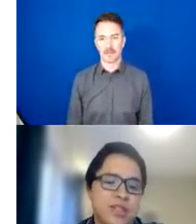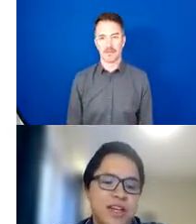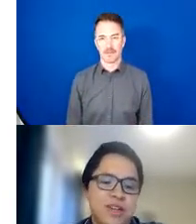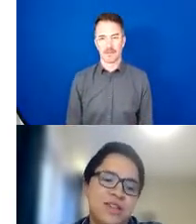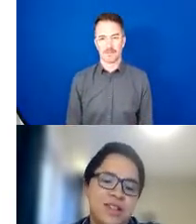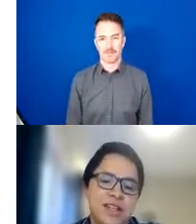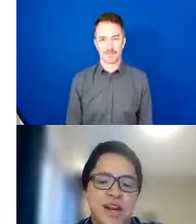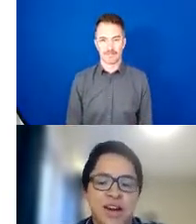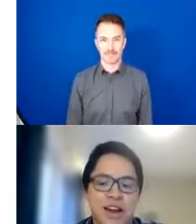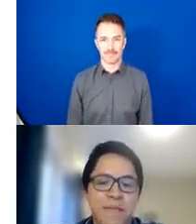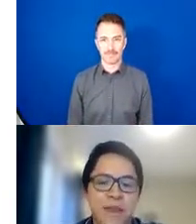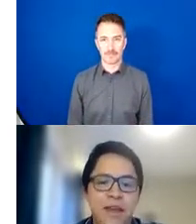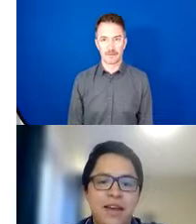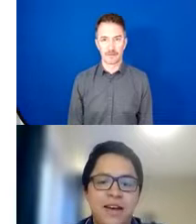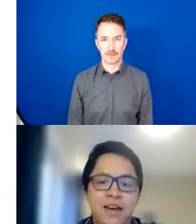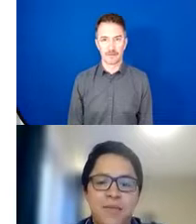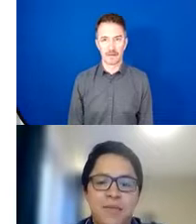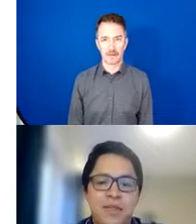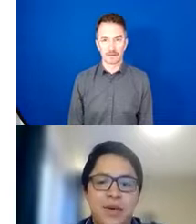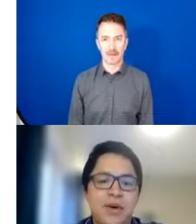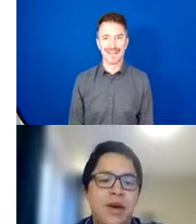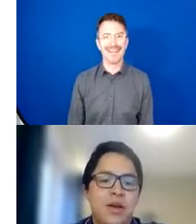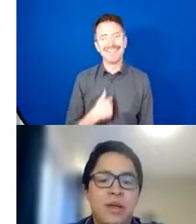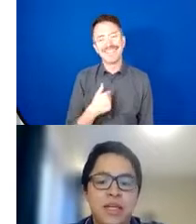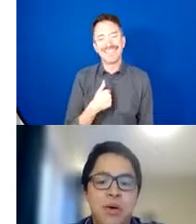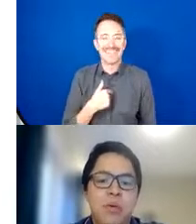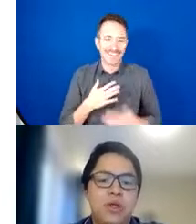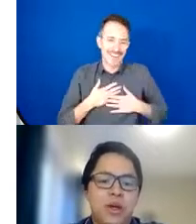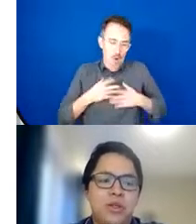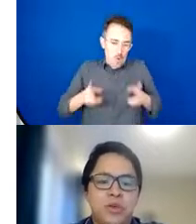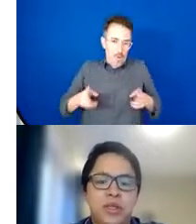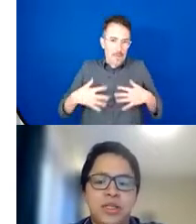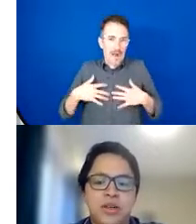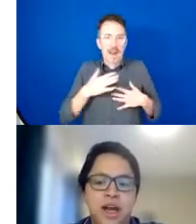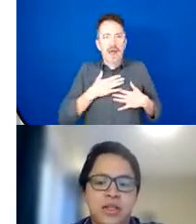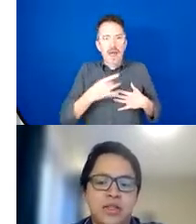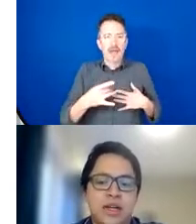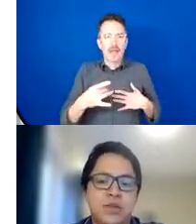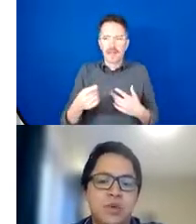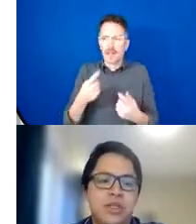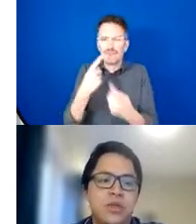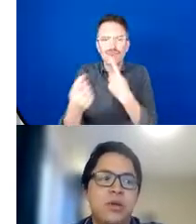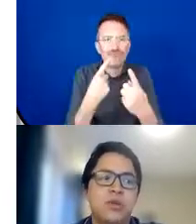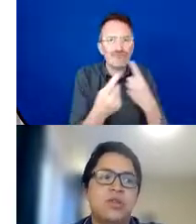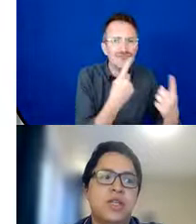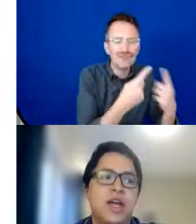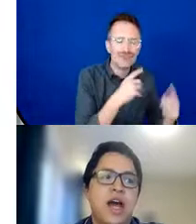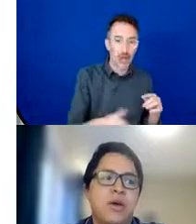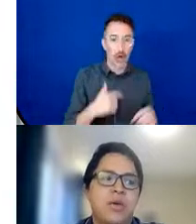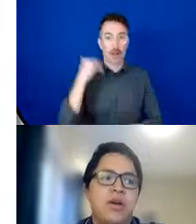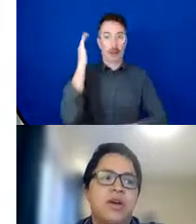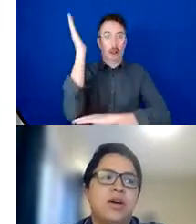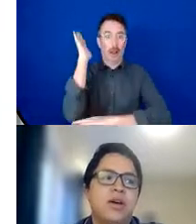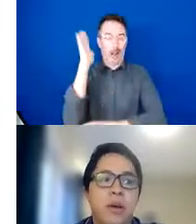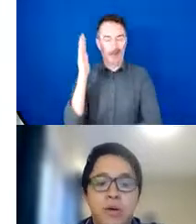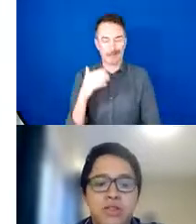guess it would take us the entire day. So basically what we're trying to do in this little exercise was to be able to see